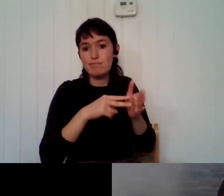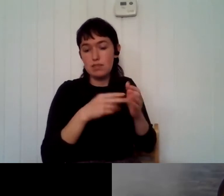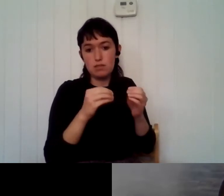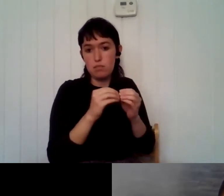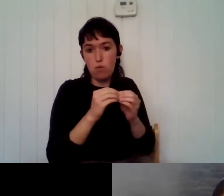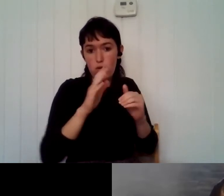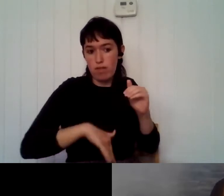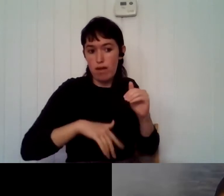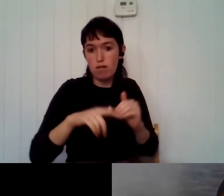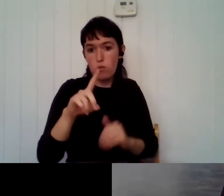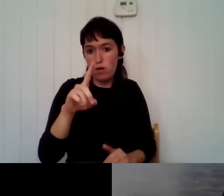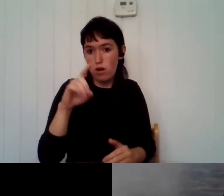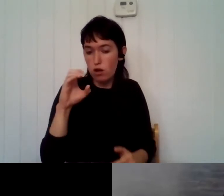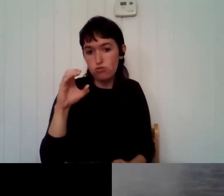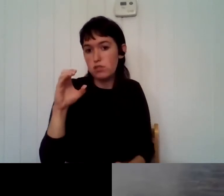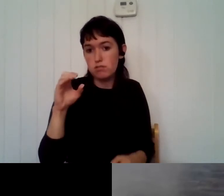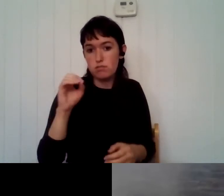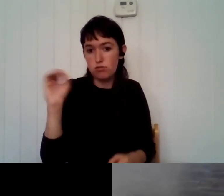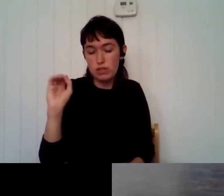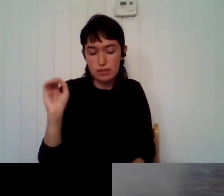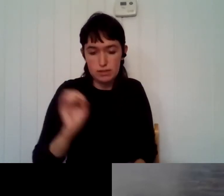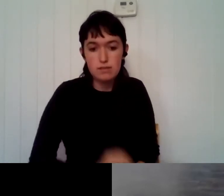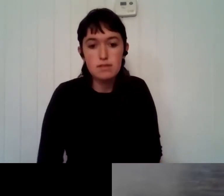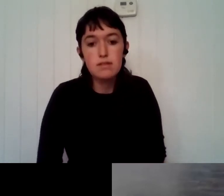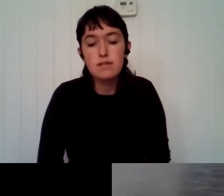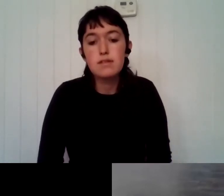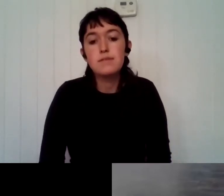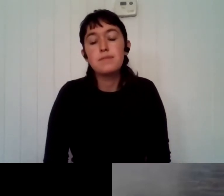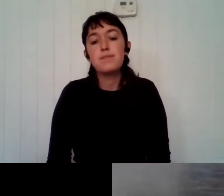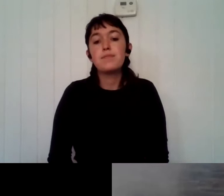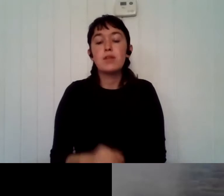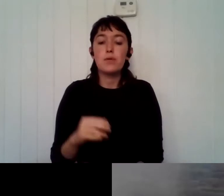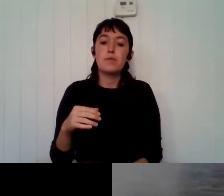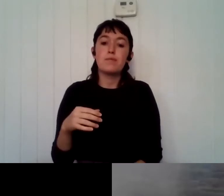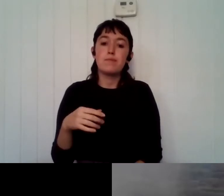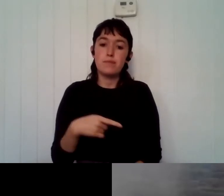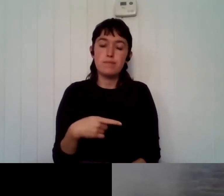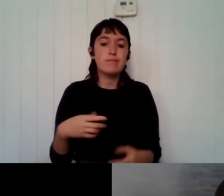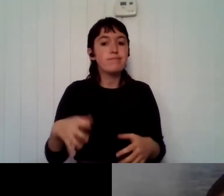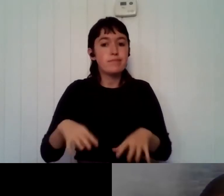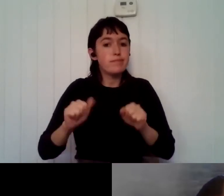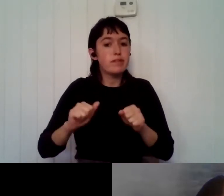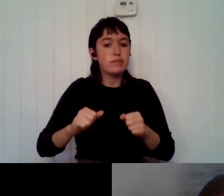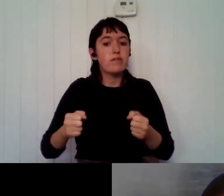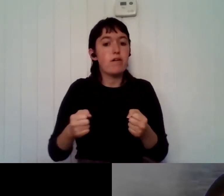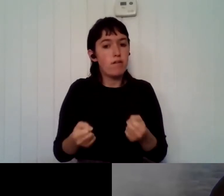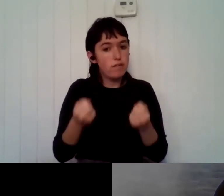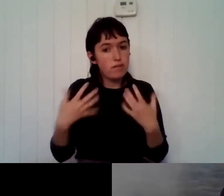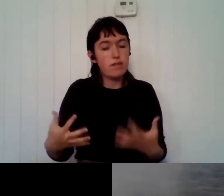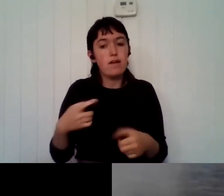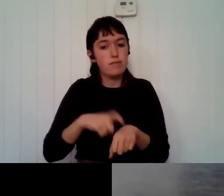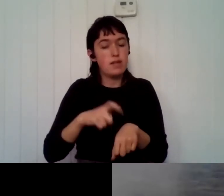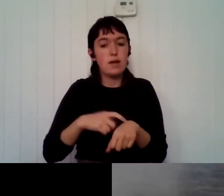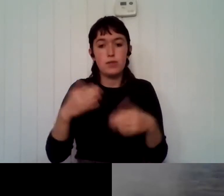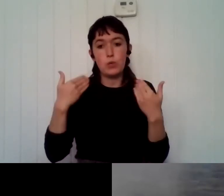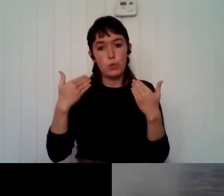hot. So yeah, it depends on the volcano, of course, but if lava has erupted, it needs a lot of time to cool. Cool, sounds good. A